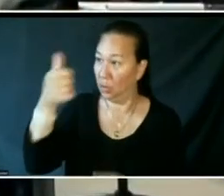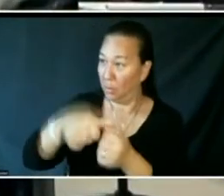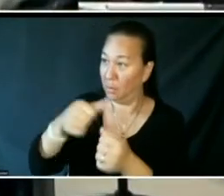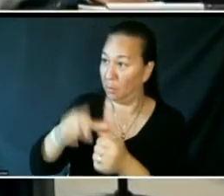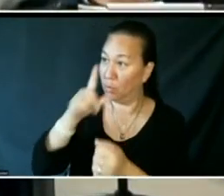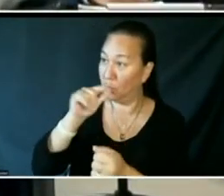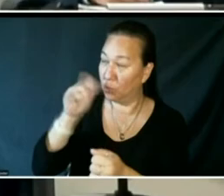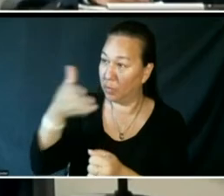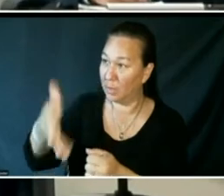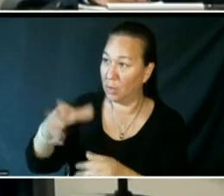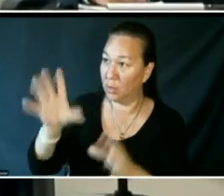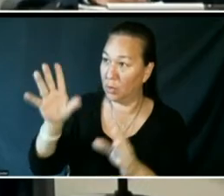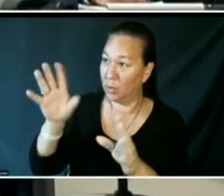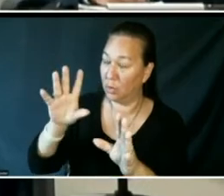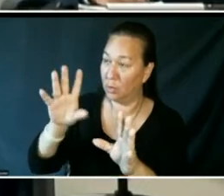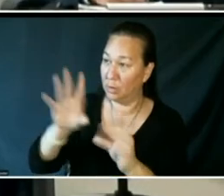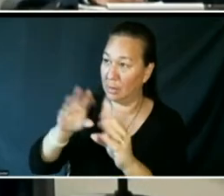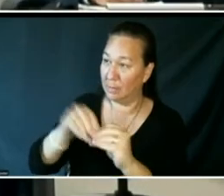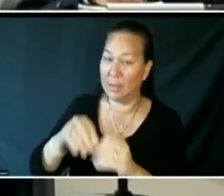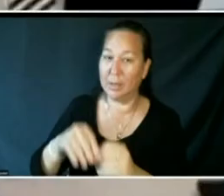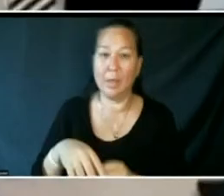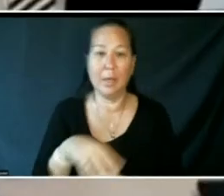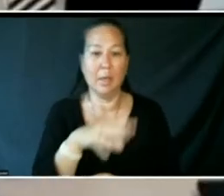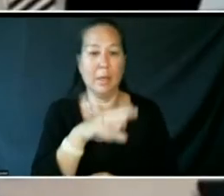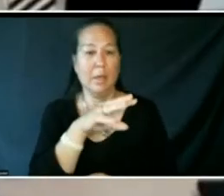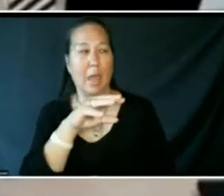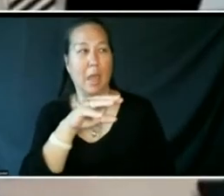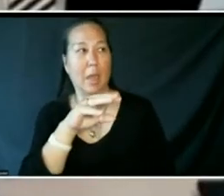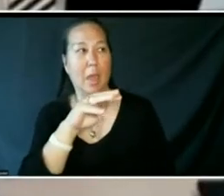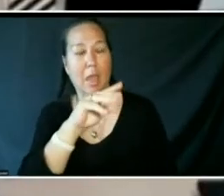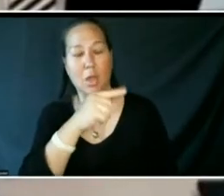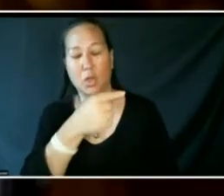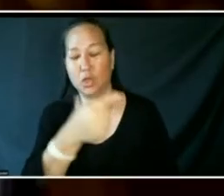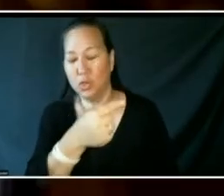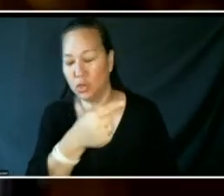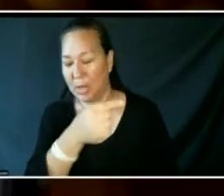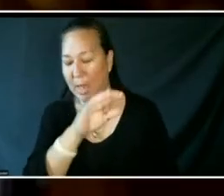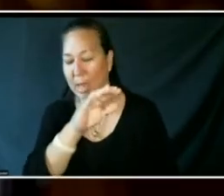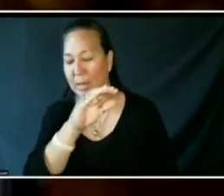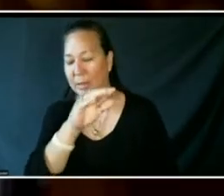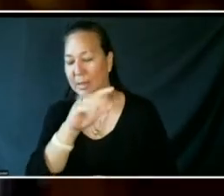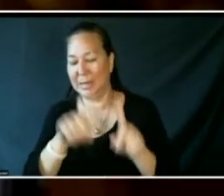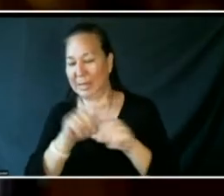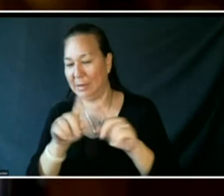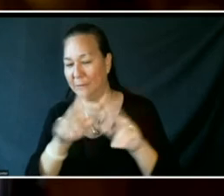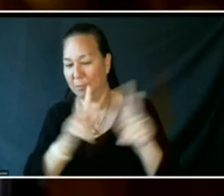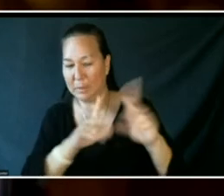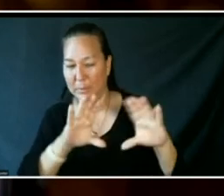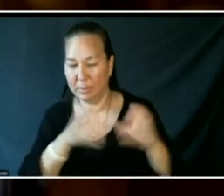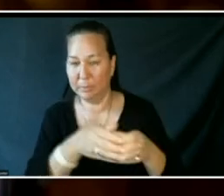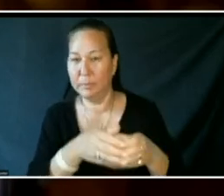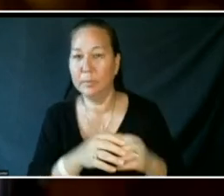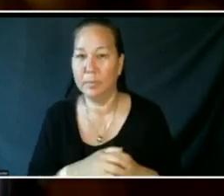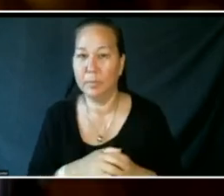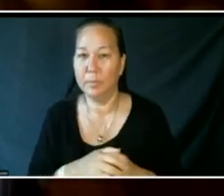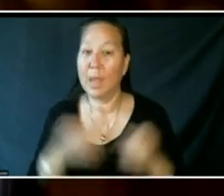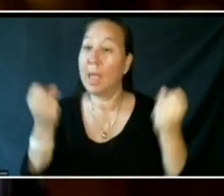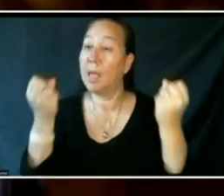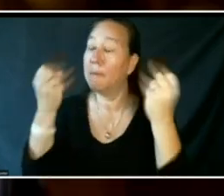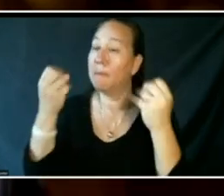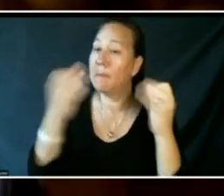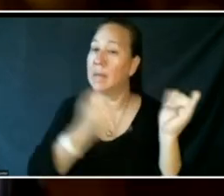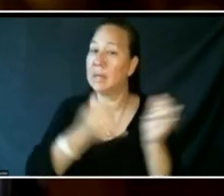It was in our office. It was Mr. Meadows, Mr. Giuliani, and a few of Mr. Giuliani's associates. The Select Committee interviewed several of the individual